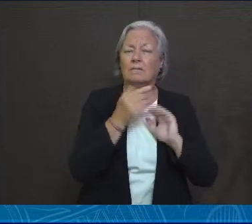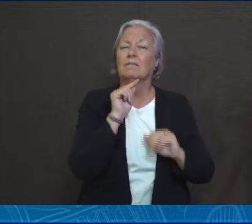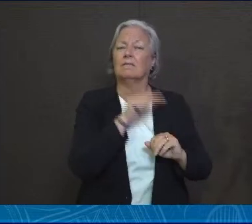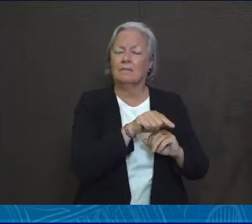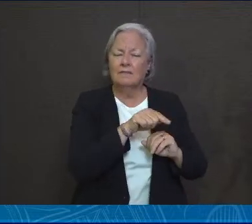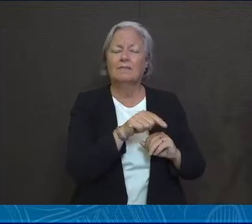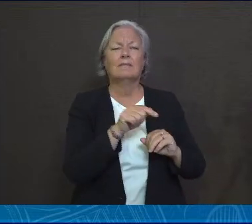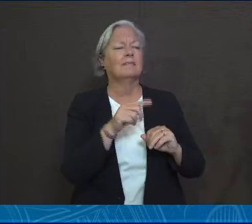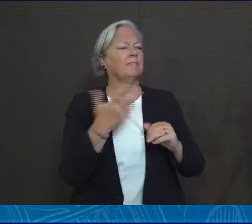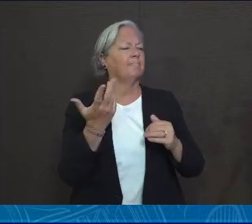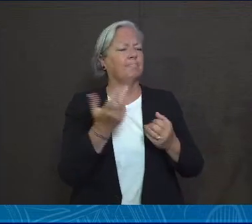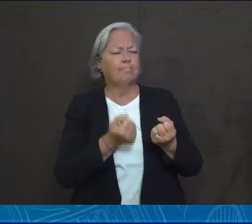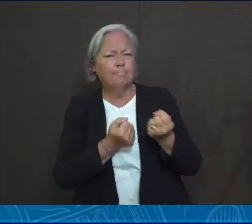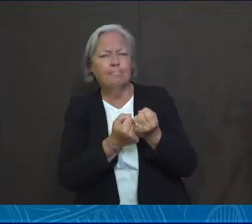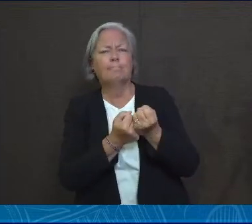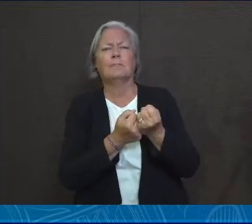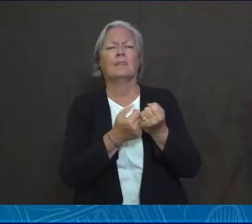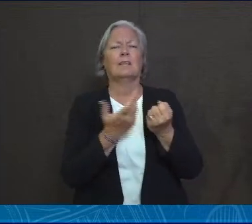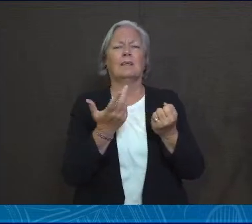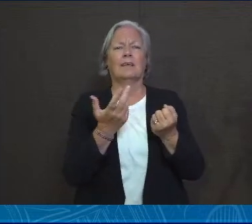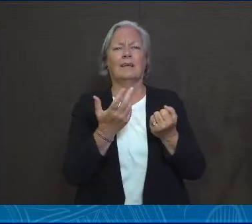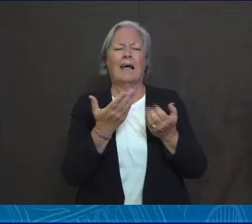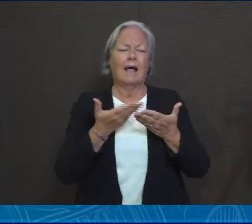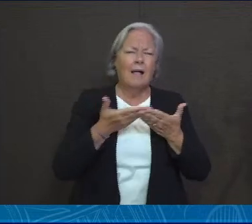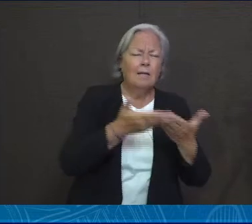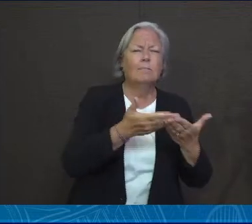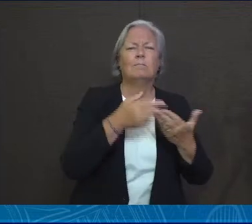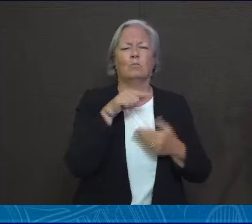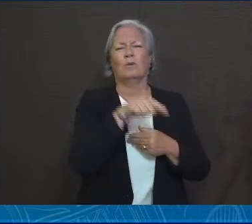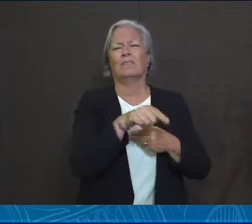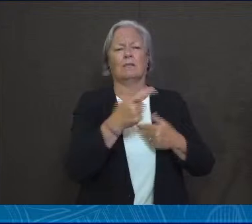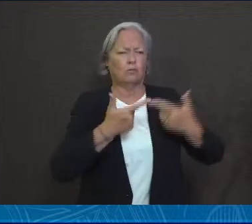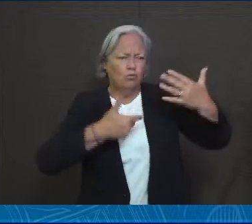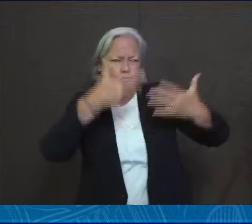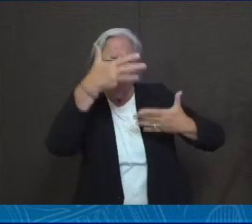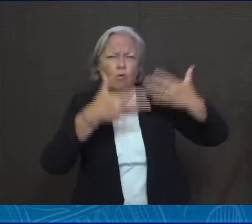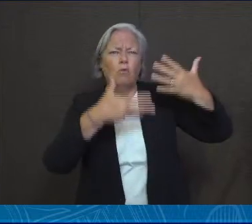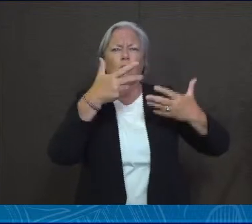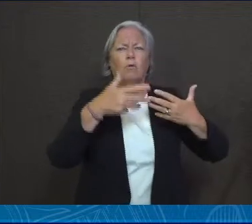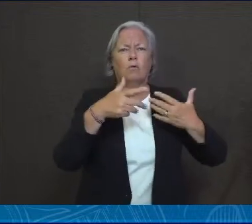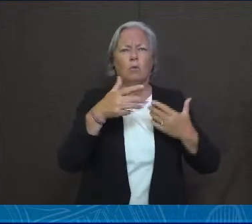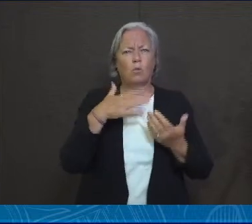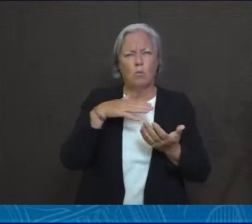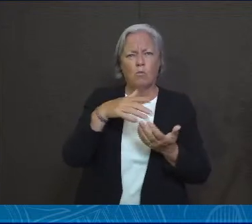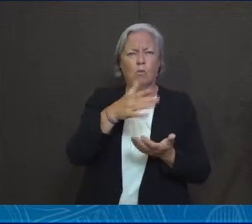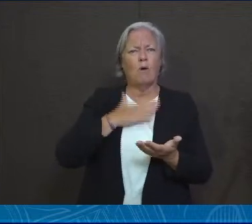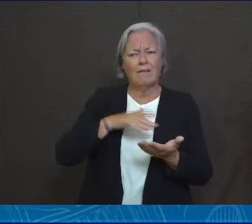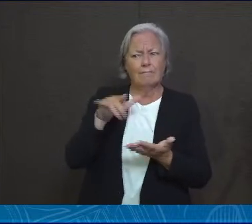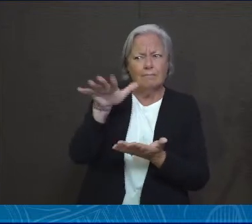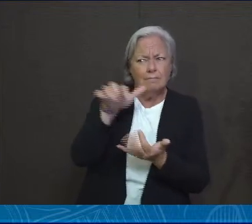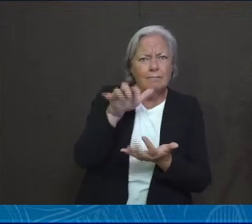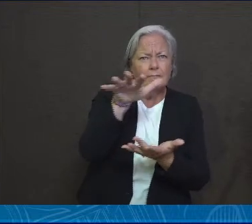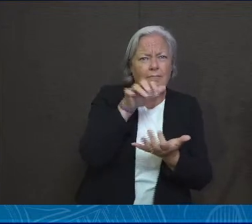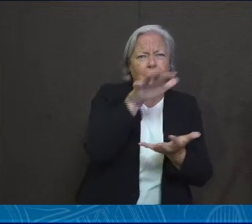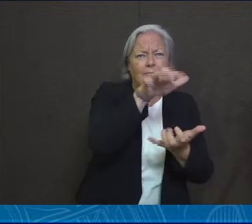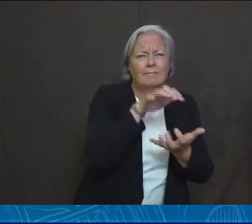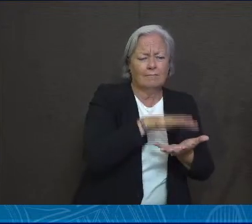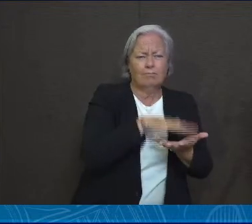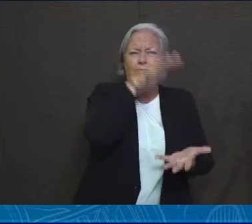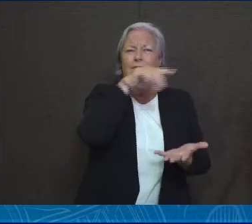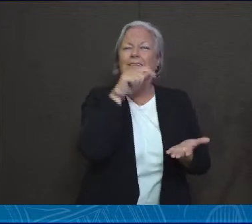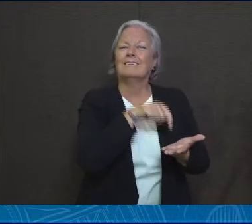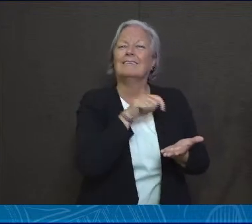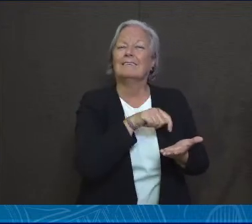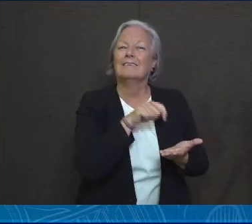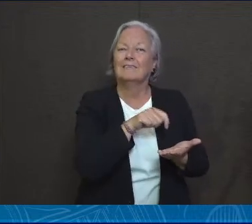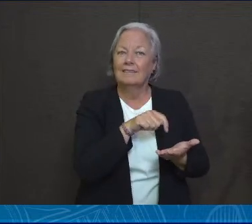data collection and sharing when it comes to different sectors that we engage